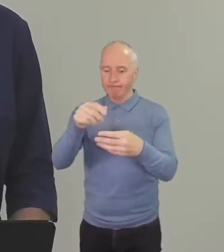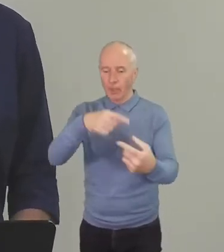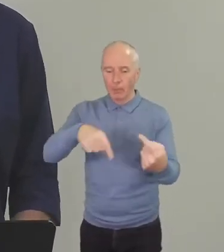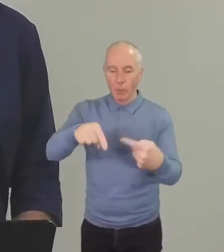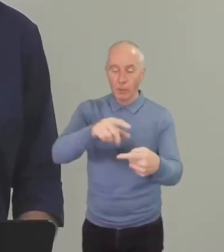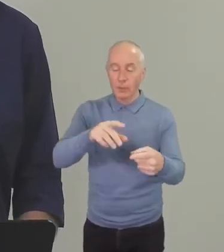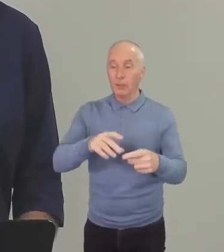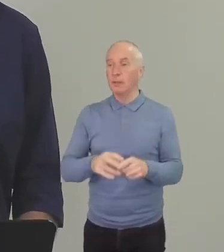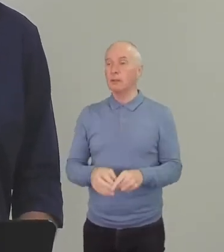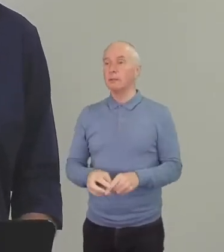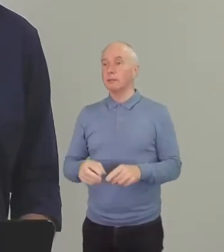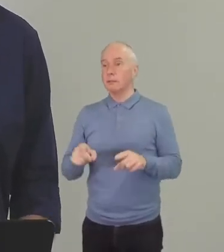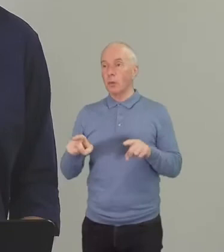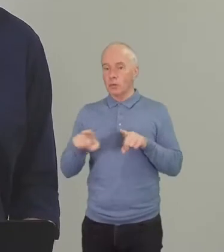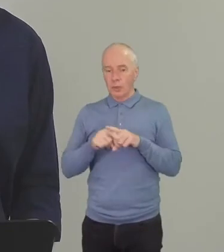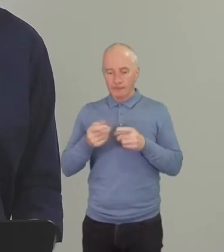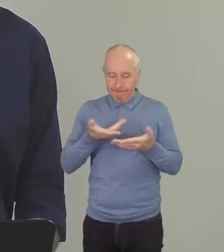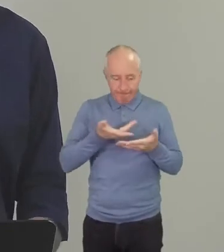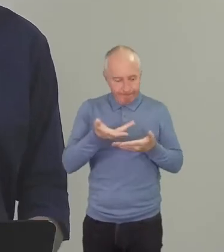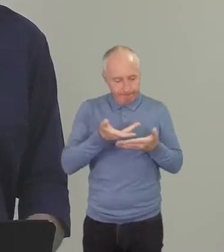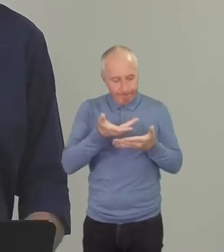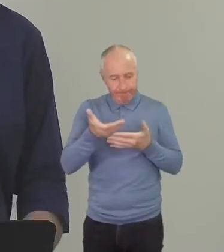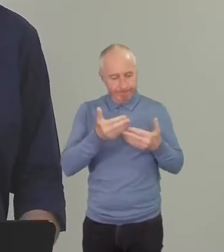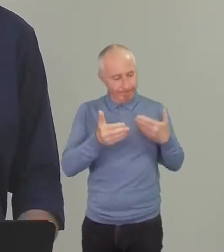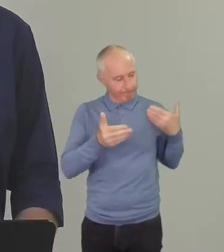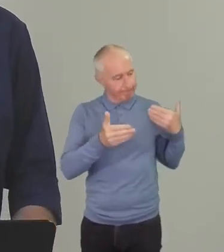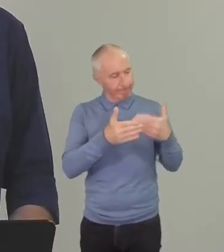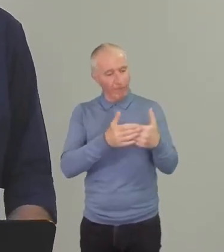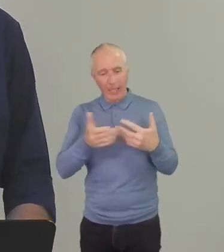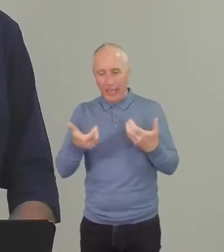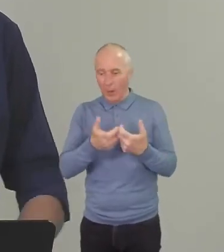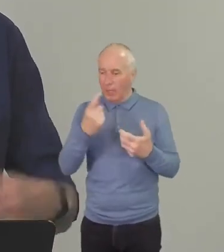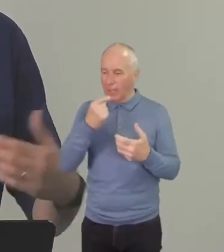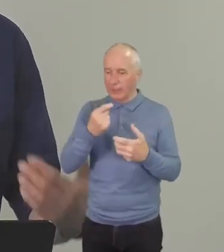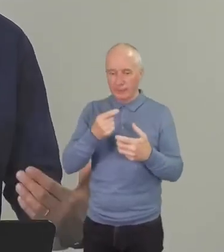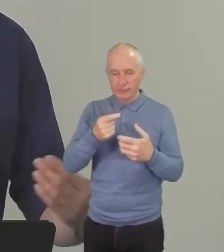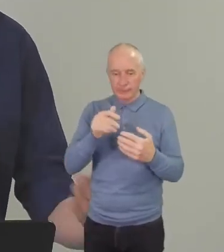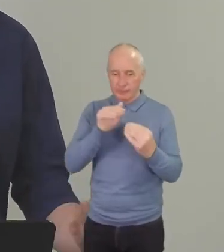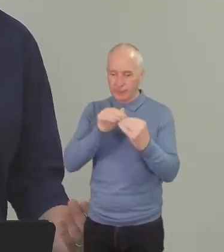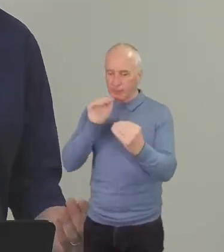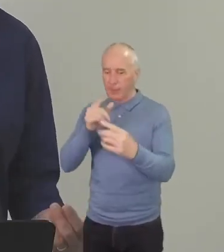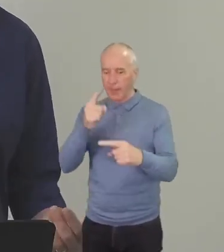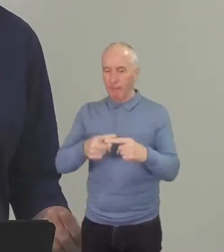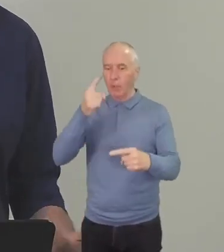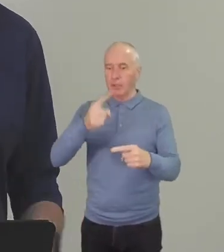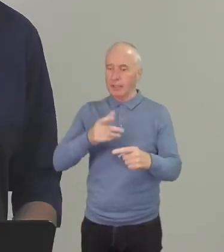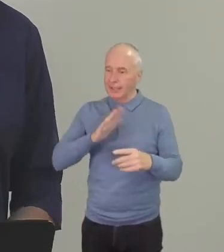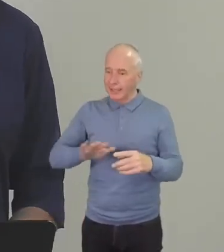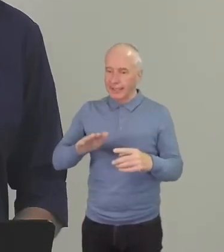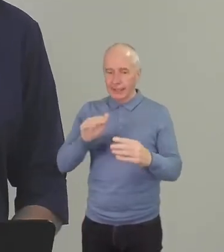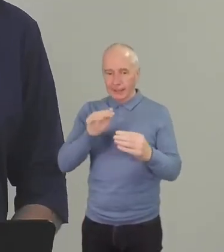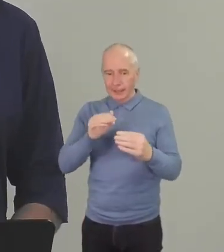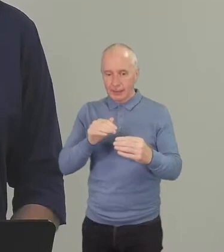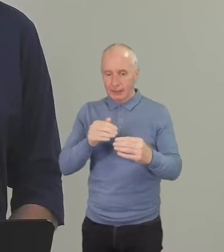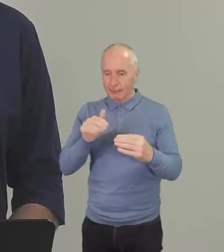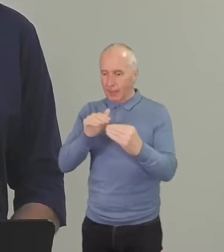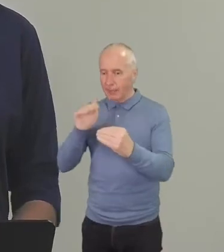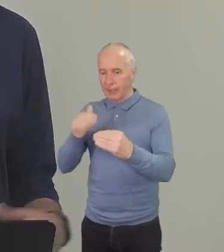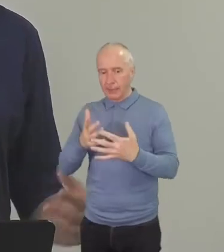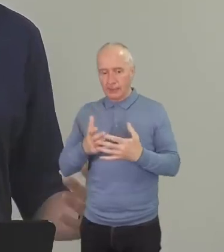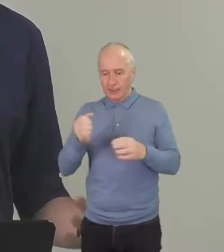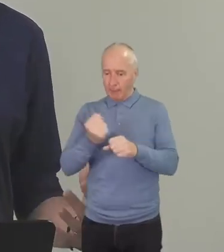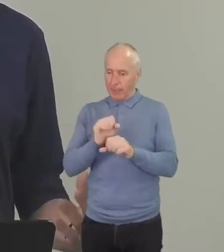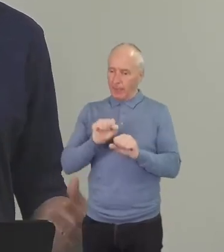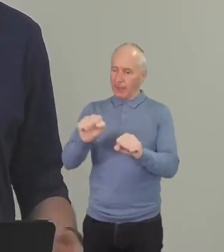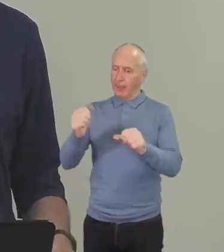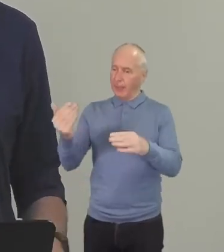been talking throughout the year with partners about how they can meet some of those emergency needs and what they can do and make their activity safe.